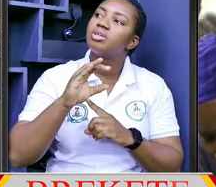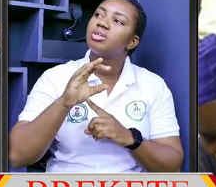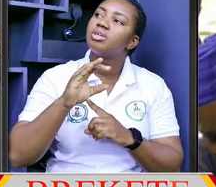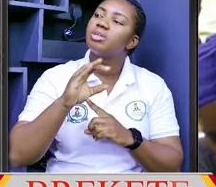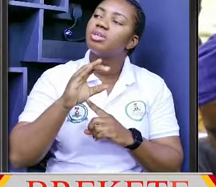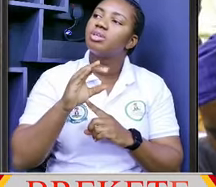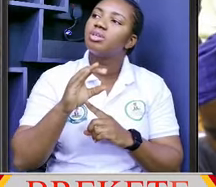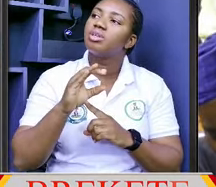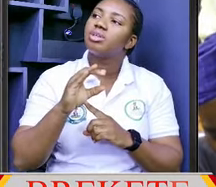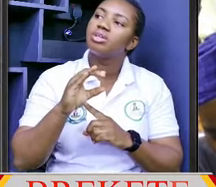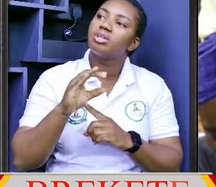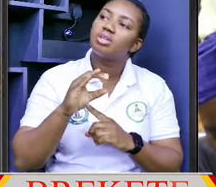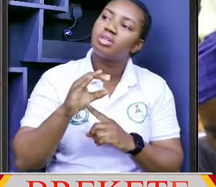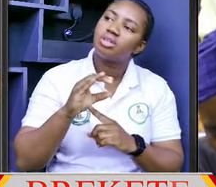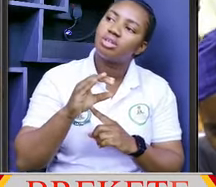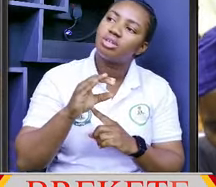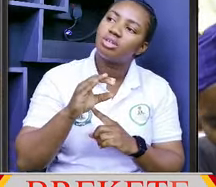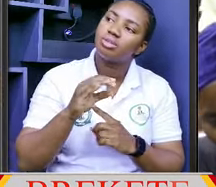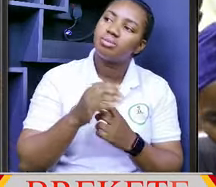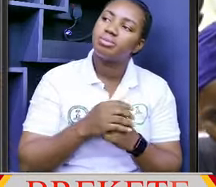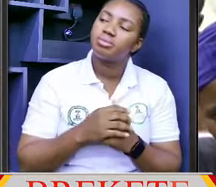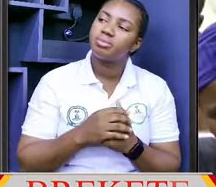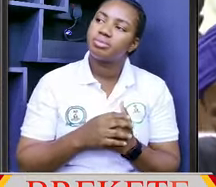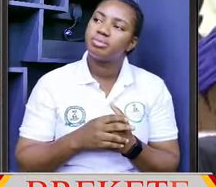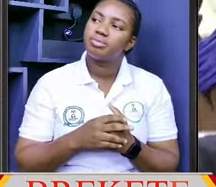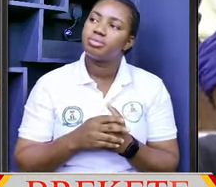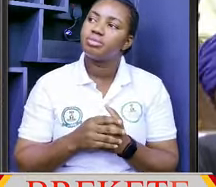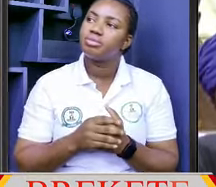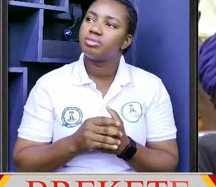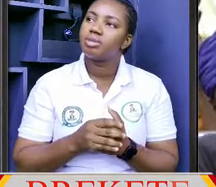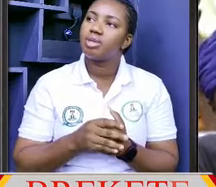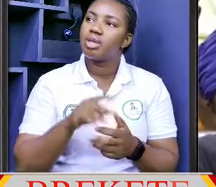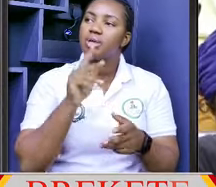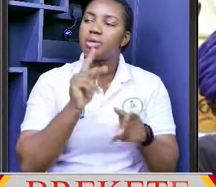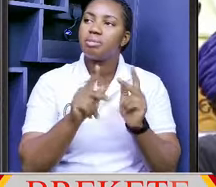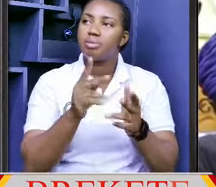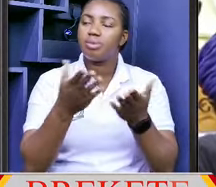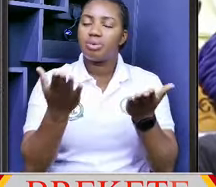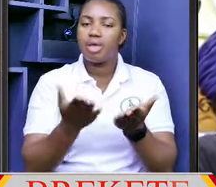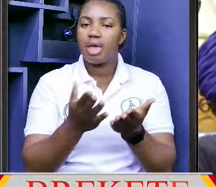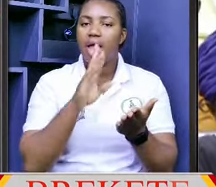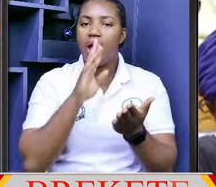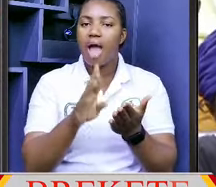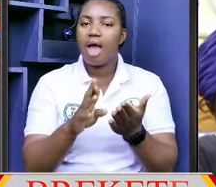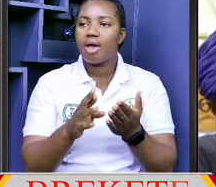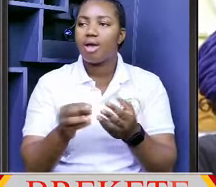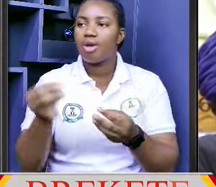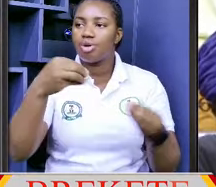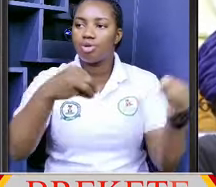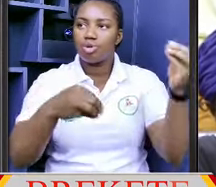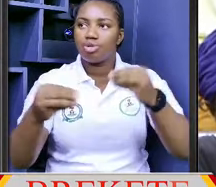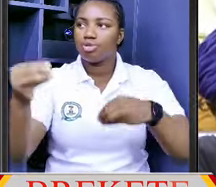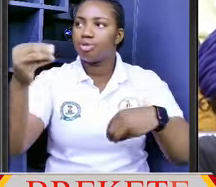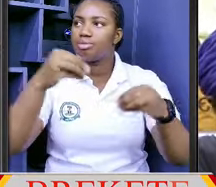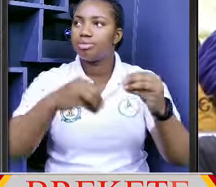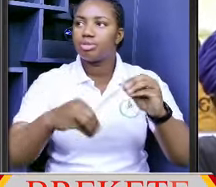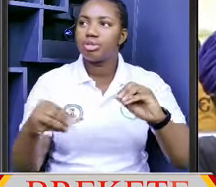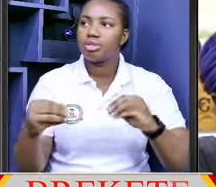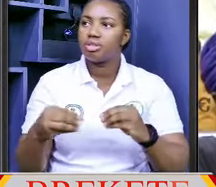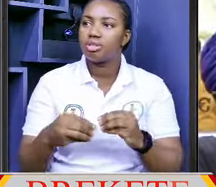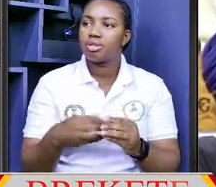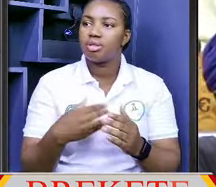here? I think 4 or 5,000. You know, say new money, they multiply. So 4,000 naira plus 2,000